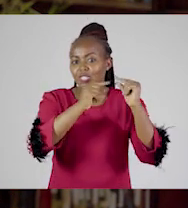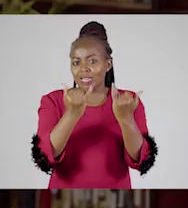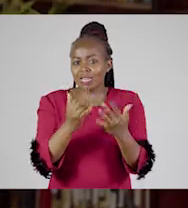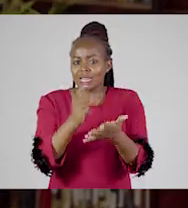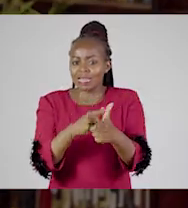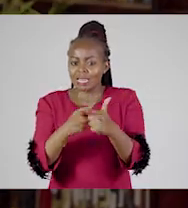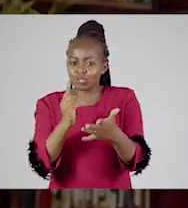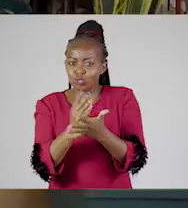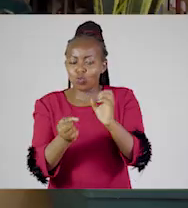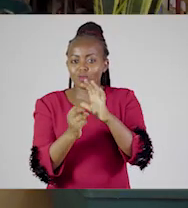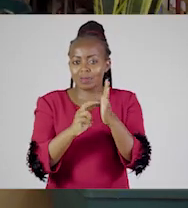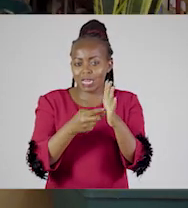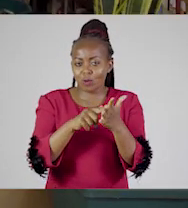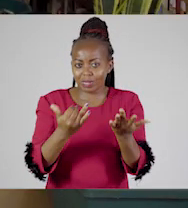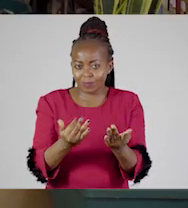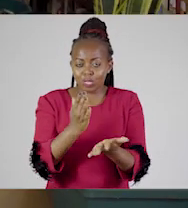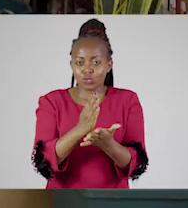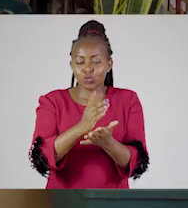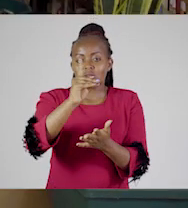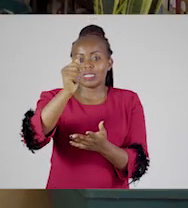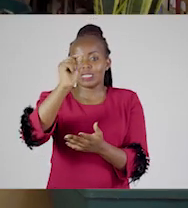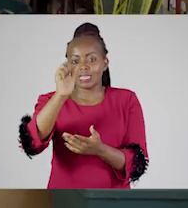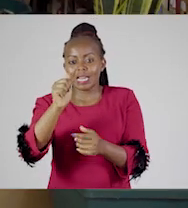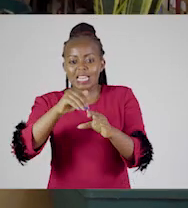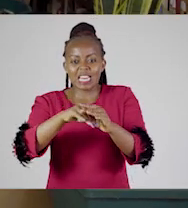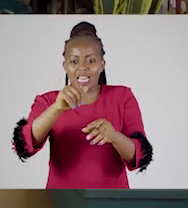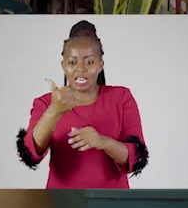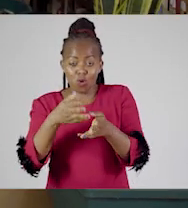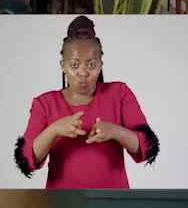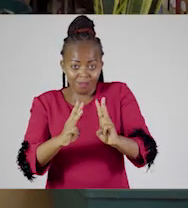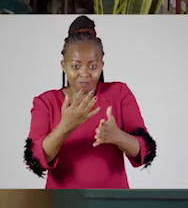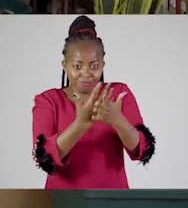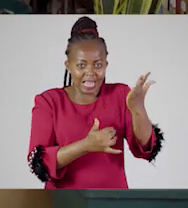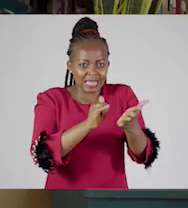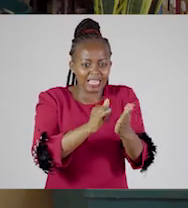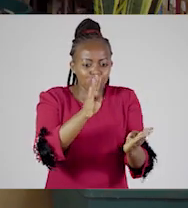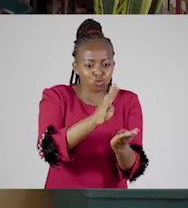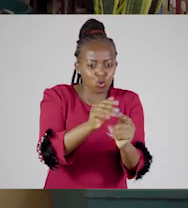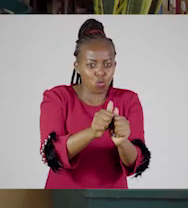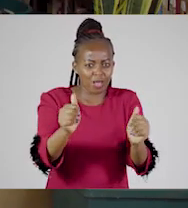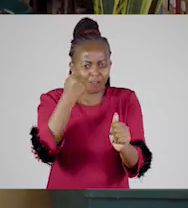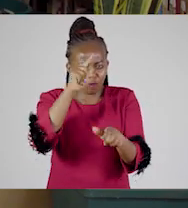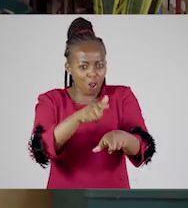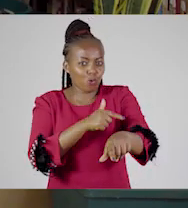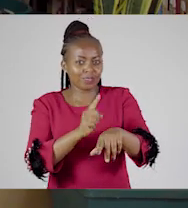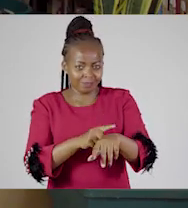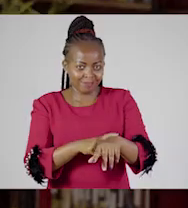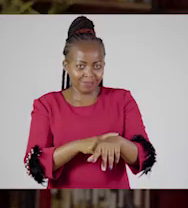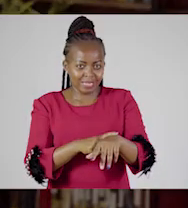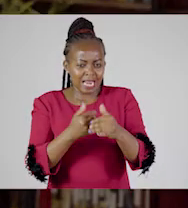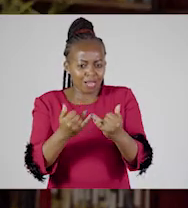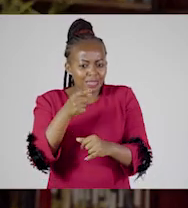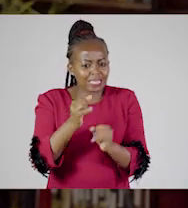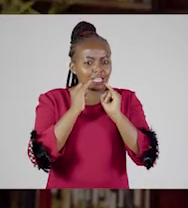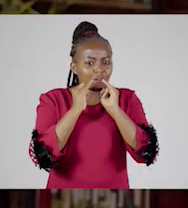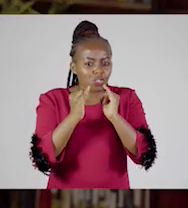archiving as a process by which inactive information or data in any format is securely stored for long periods of time. So